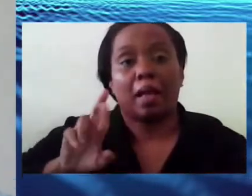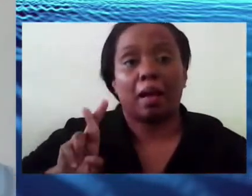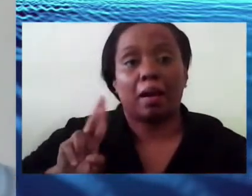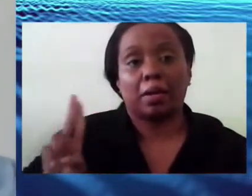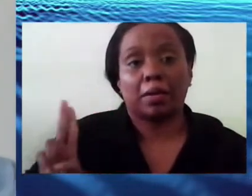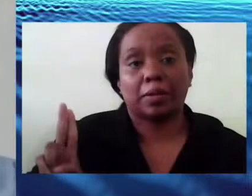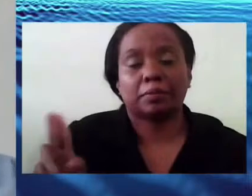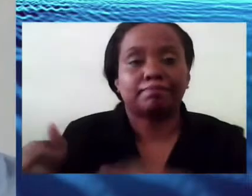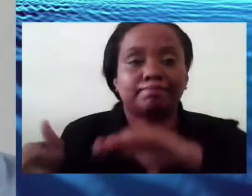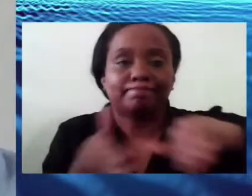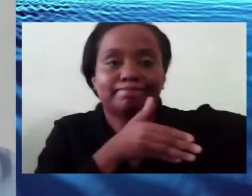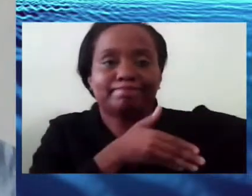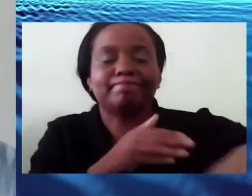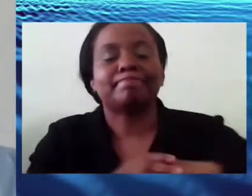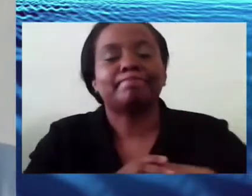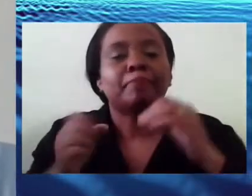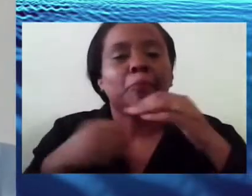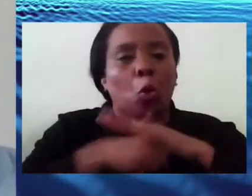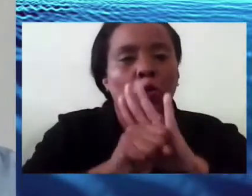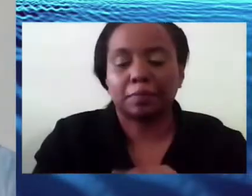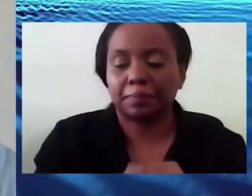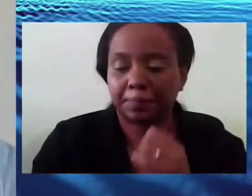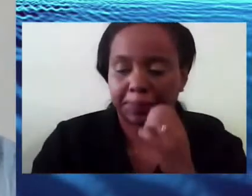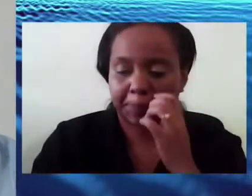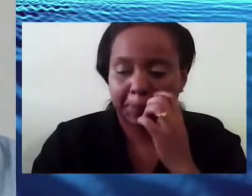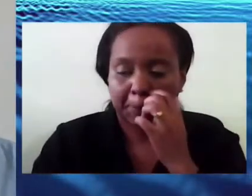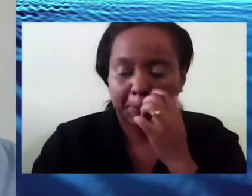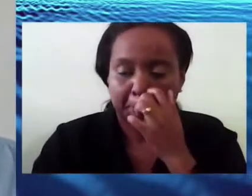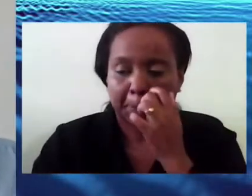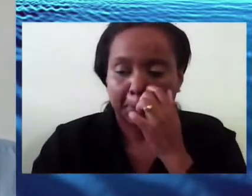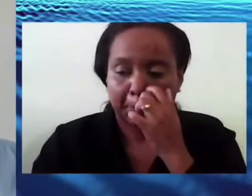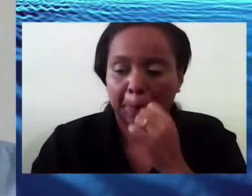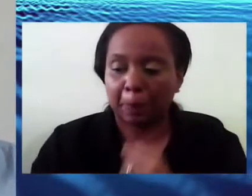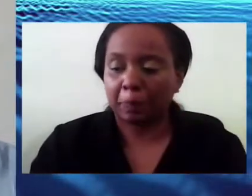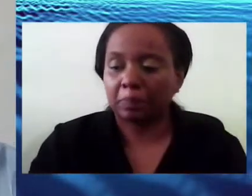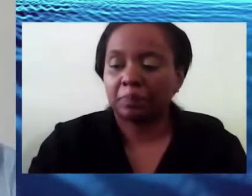to COVID, overnight at the Best Dos Santos Laboratory,